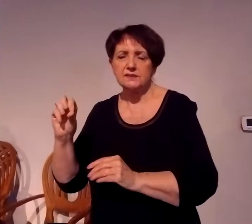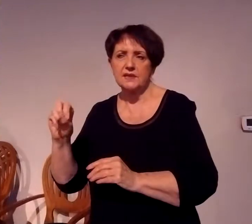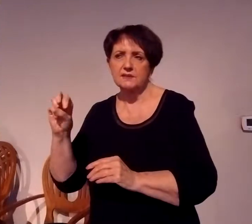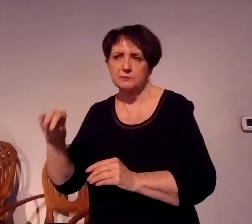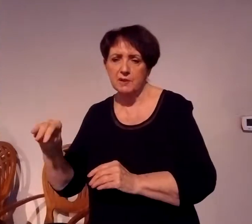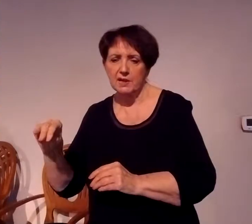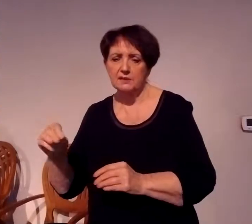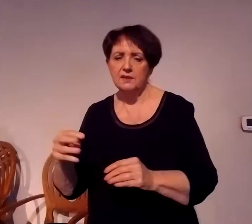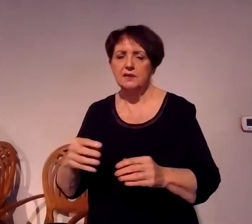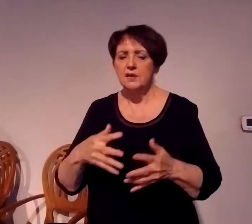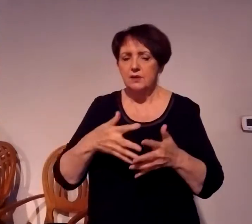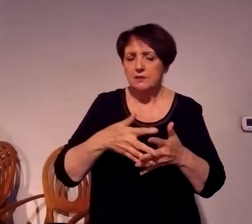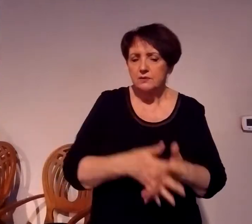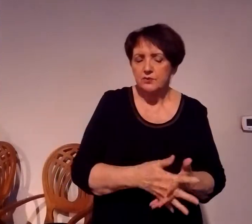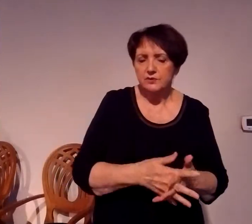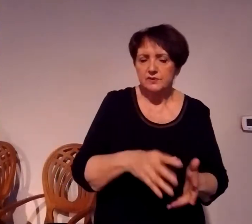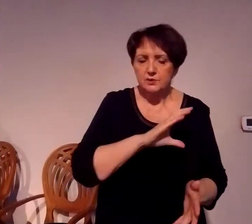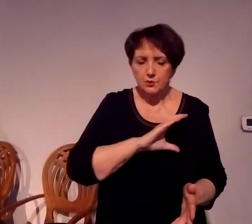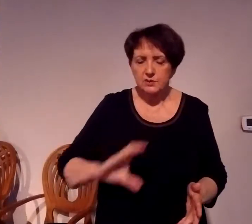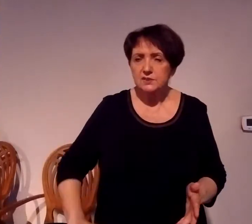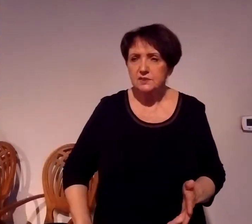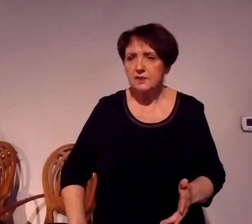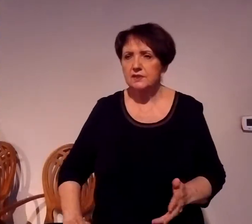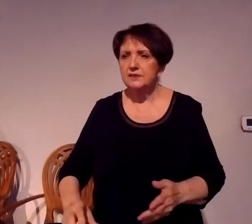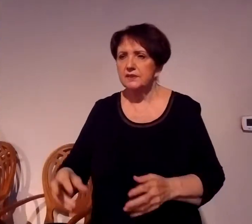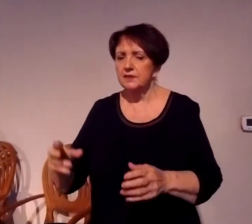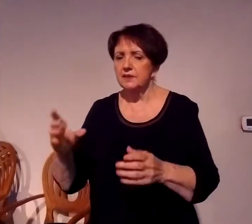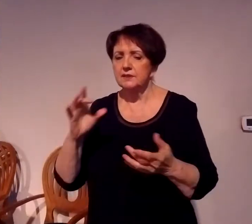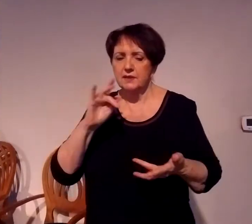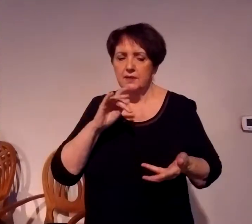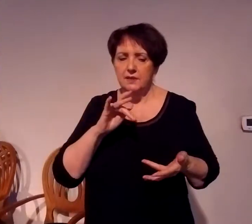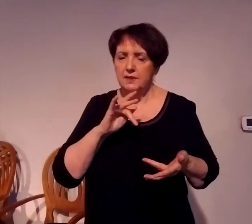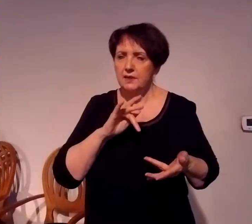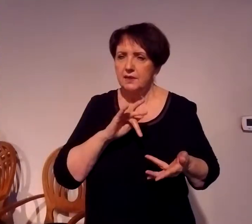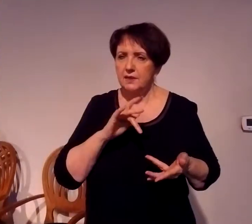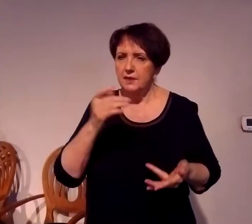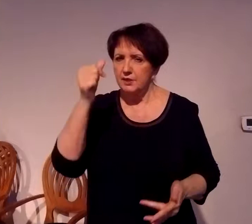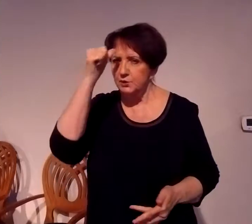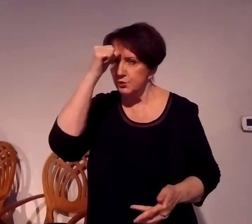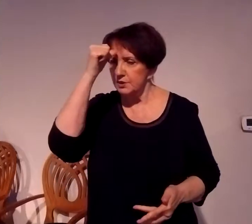and Hinduism, and our common humanity.